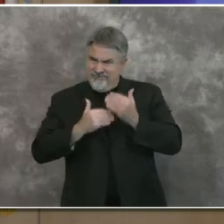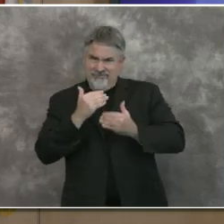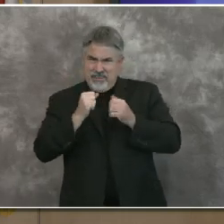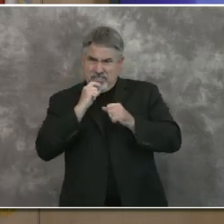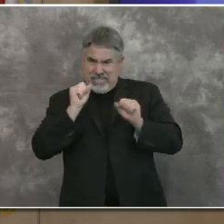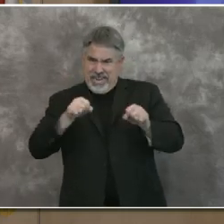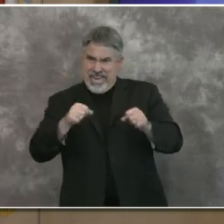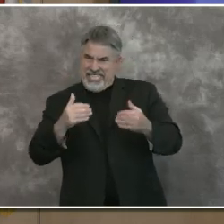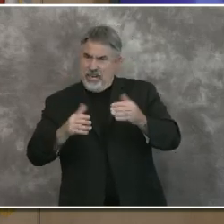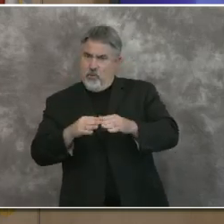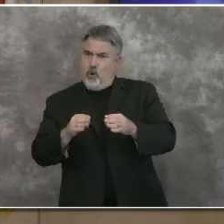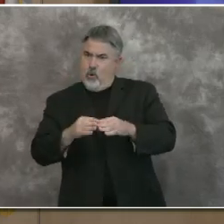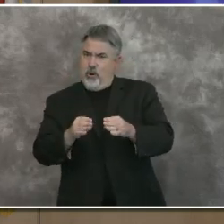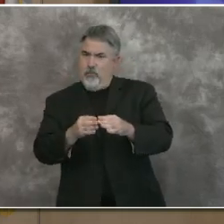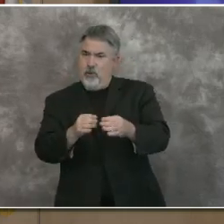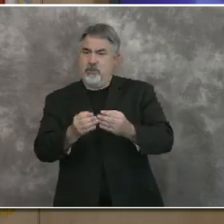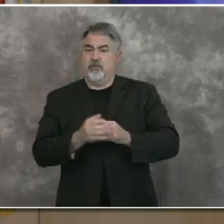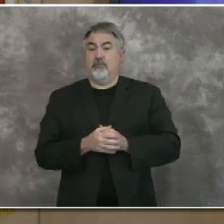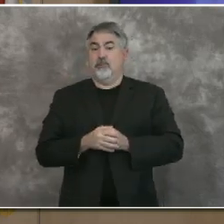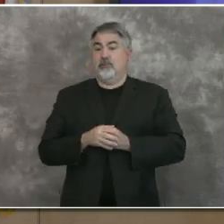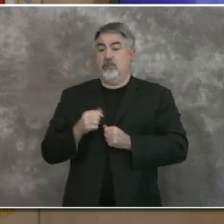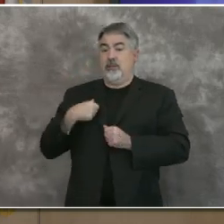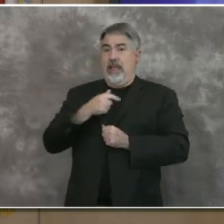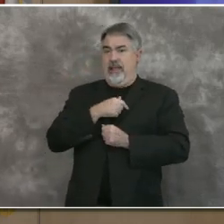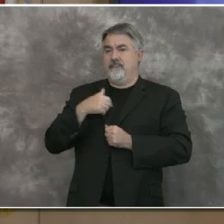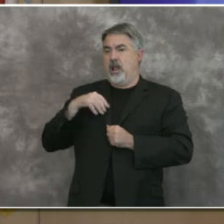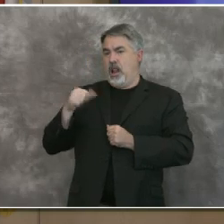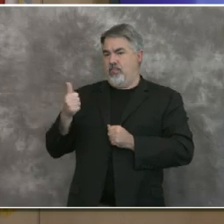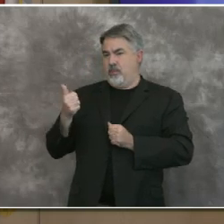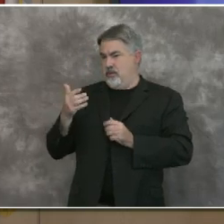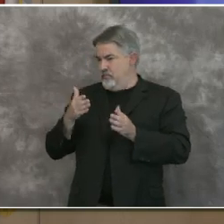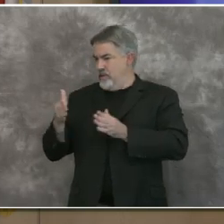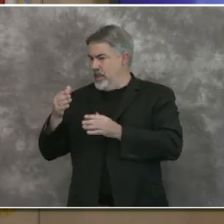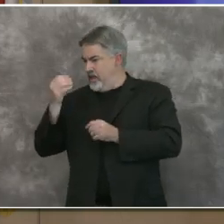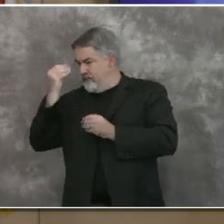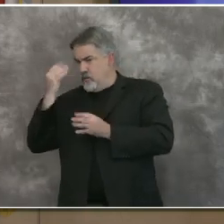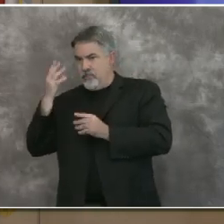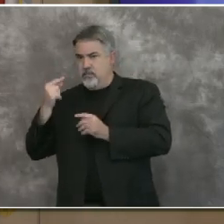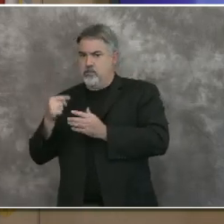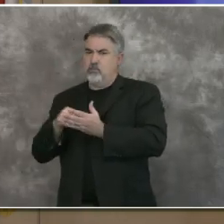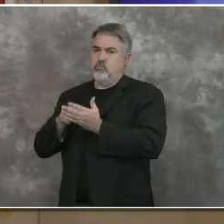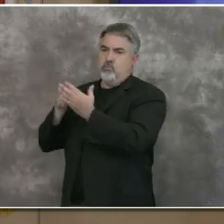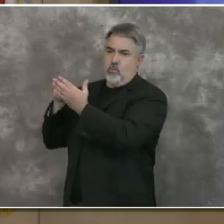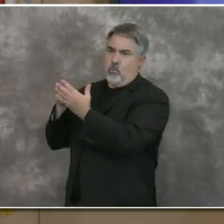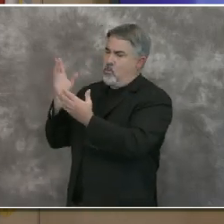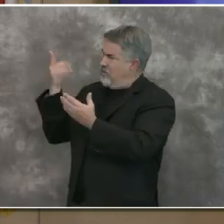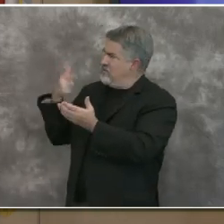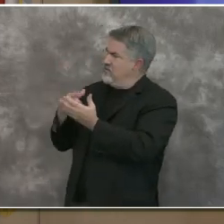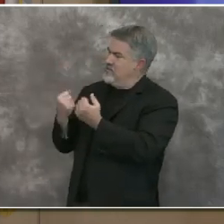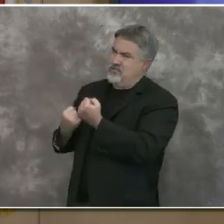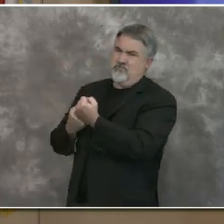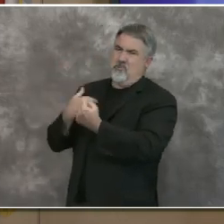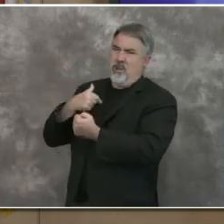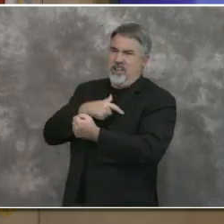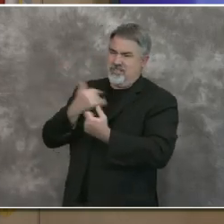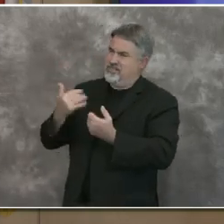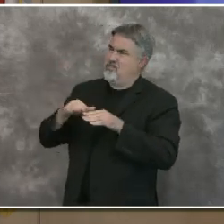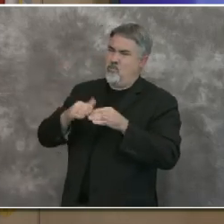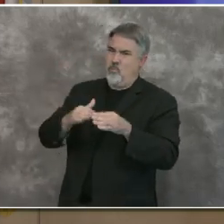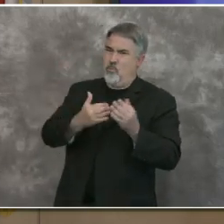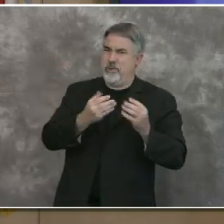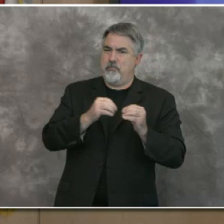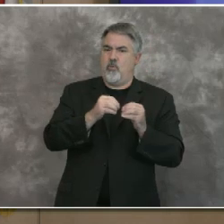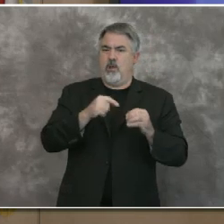submit alternative data that we believe supports an accelerated reopening that protects both workers and